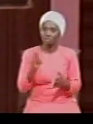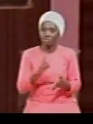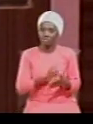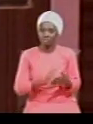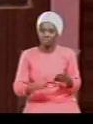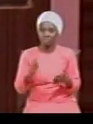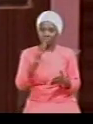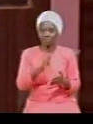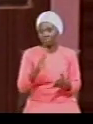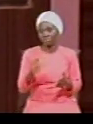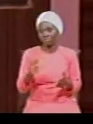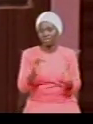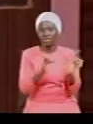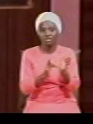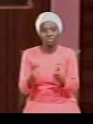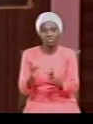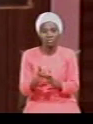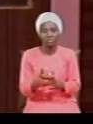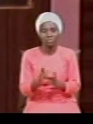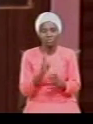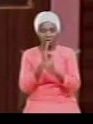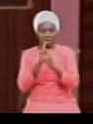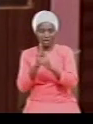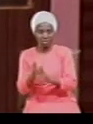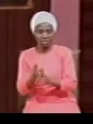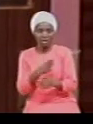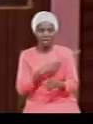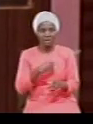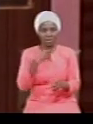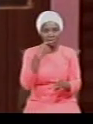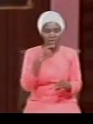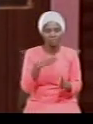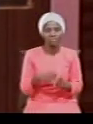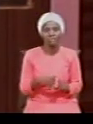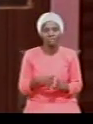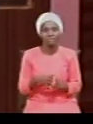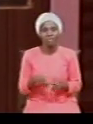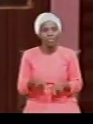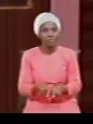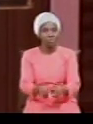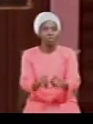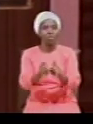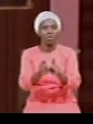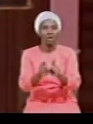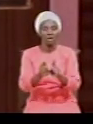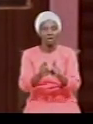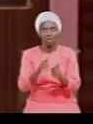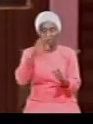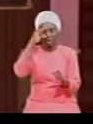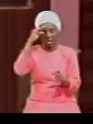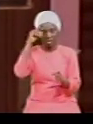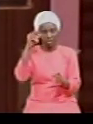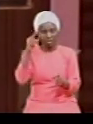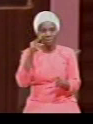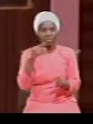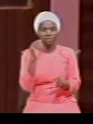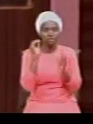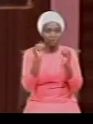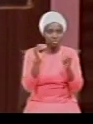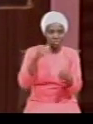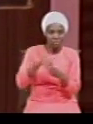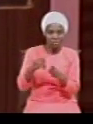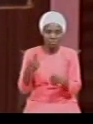35. Jesus answered and said, while he taught in the